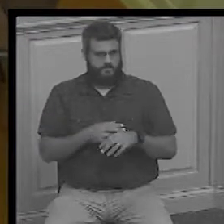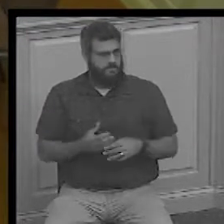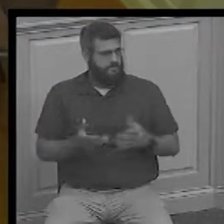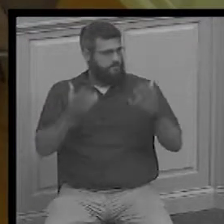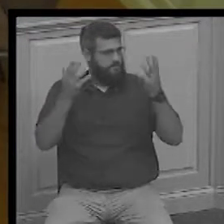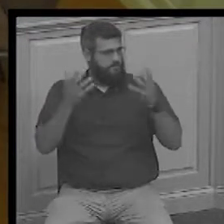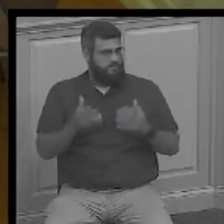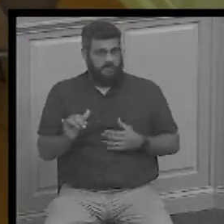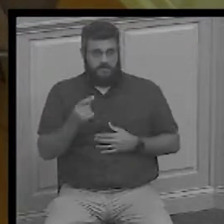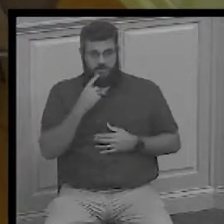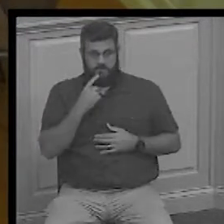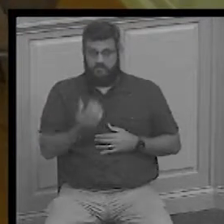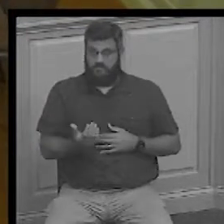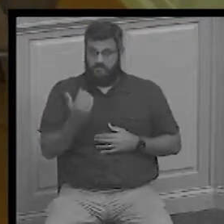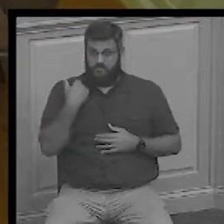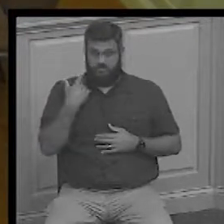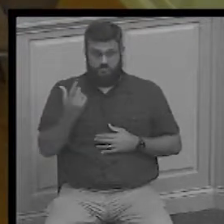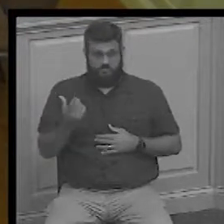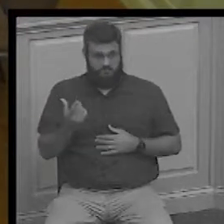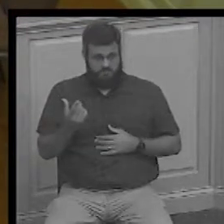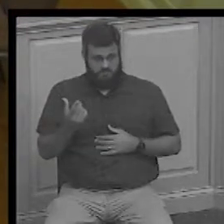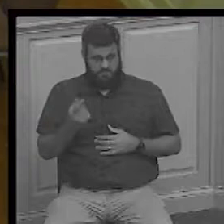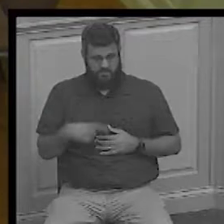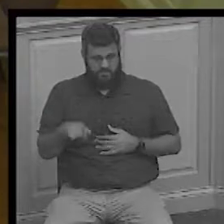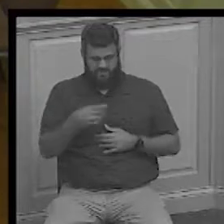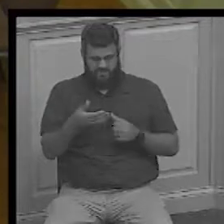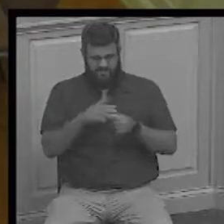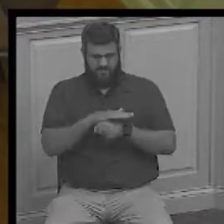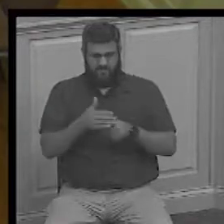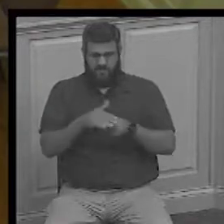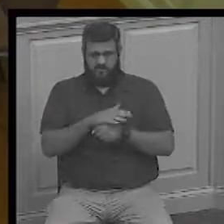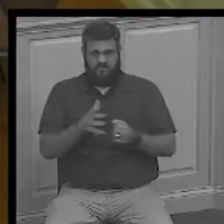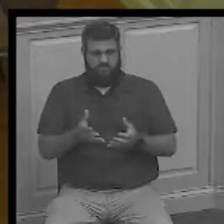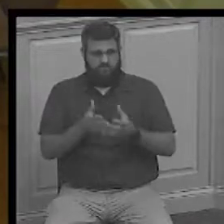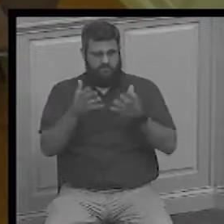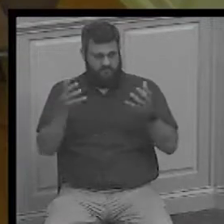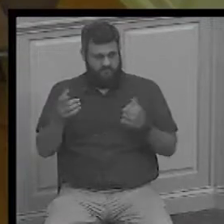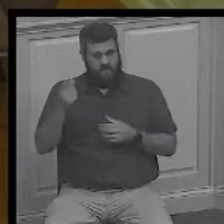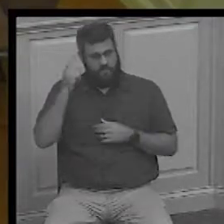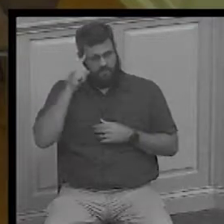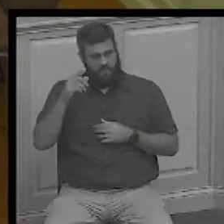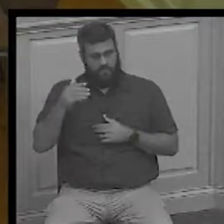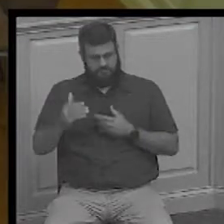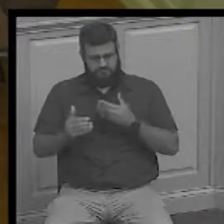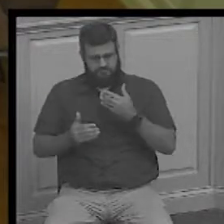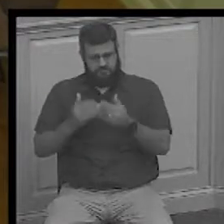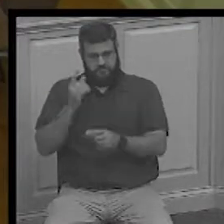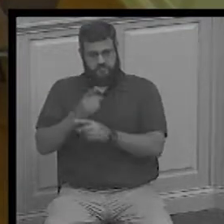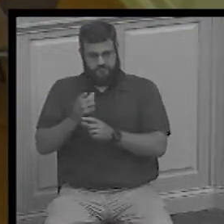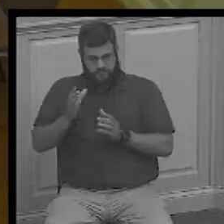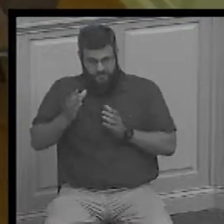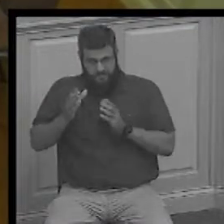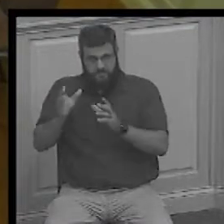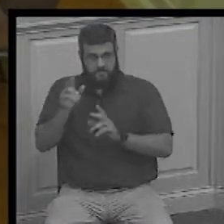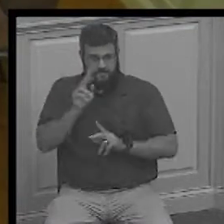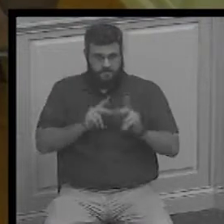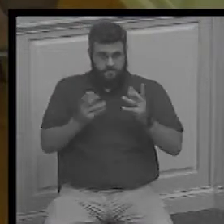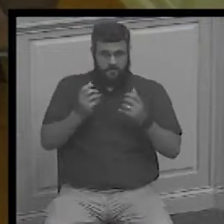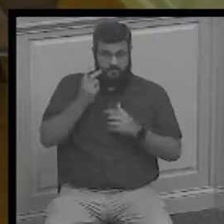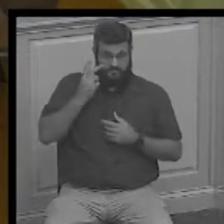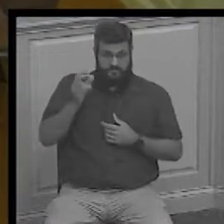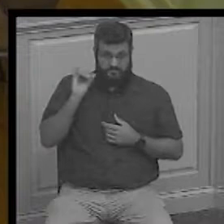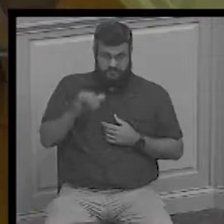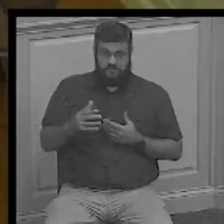like I've said before, I think you all covered a lot of bases, and I think you're moving in the direction that people wanted to see, which is a little